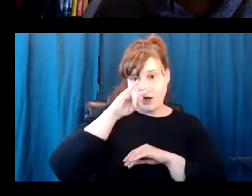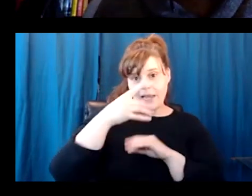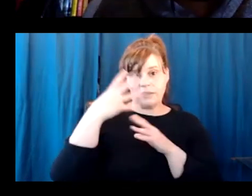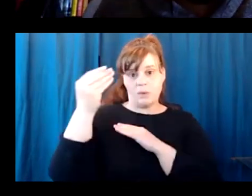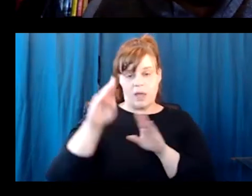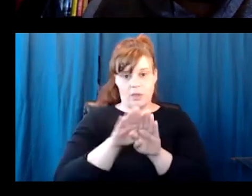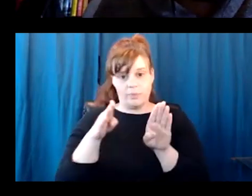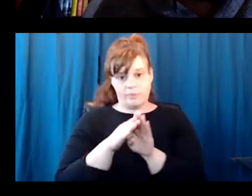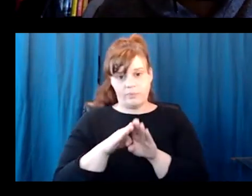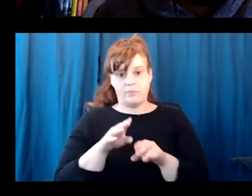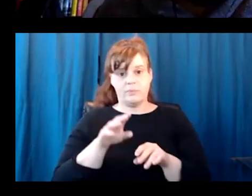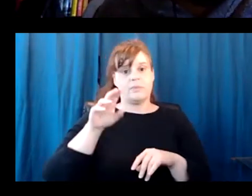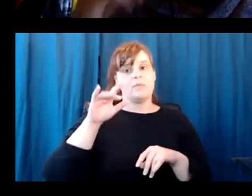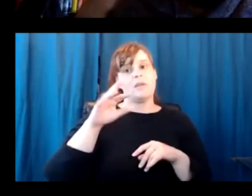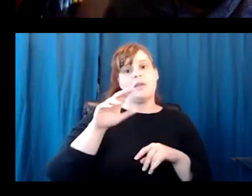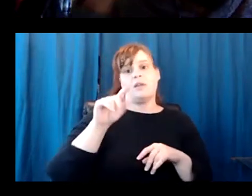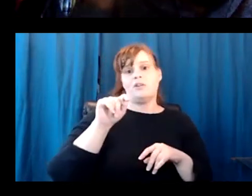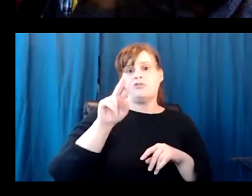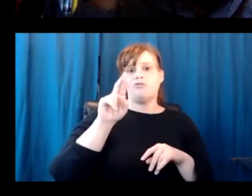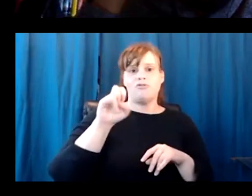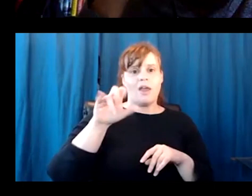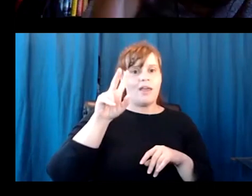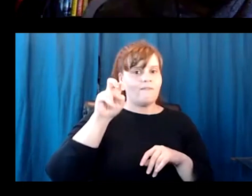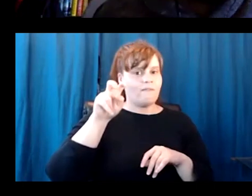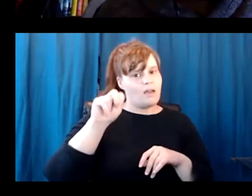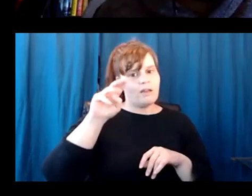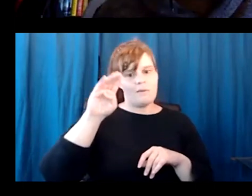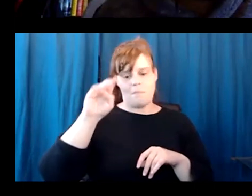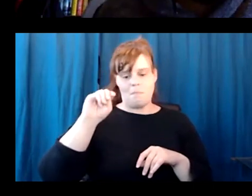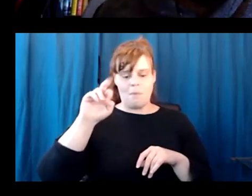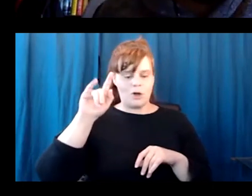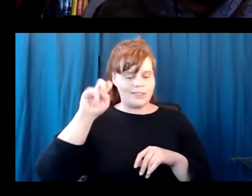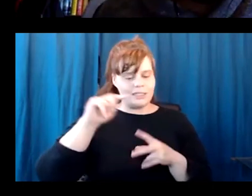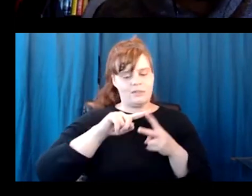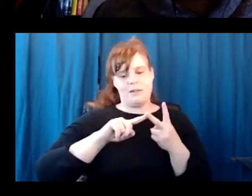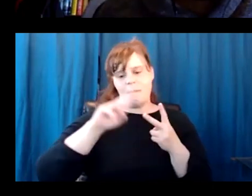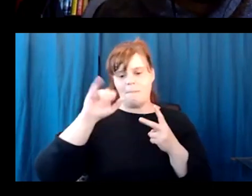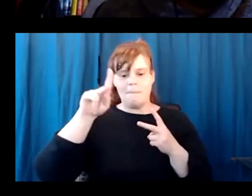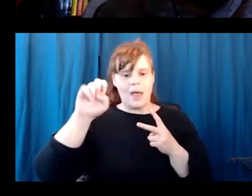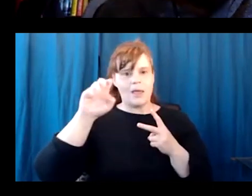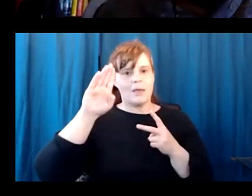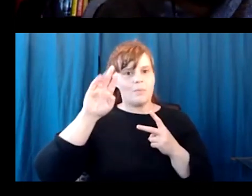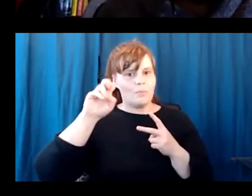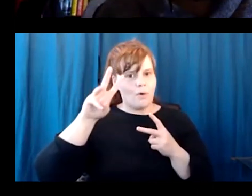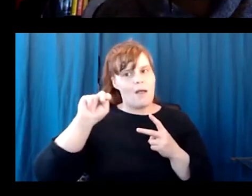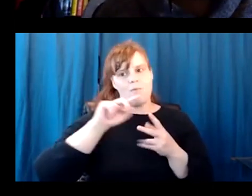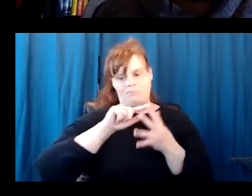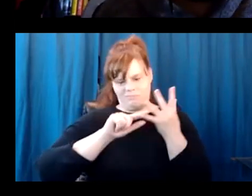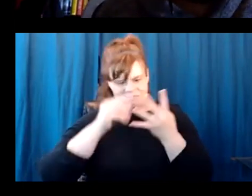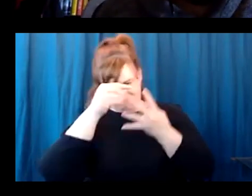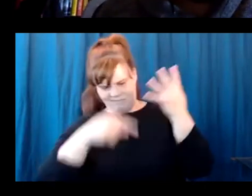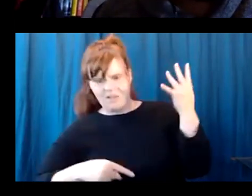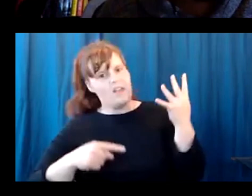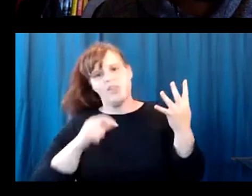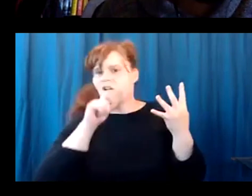McDonald and Mike Brown and Trayvon Martin and Botham Jean aren't just names or family members or